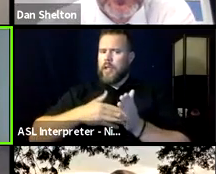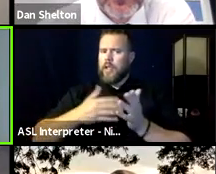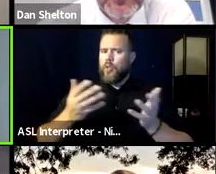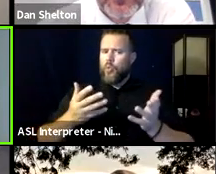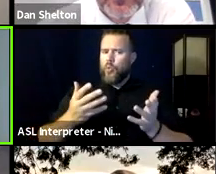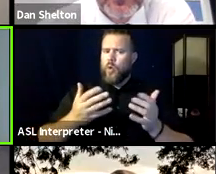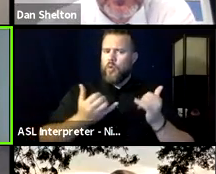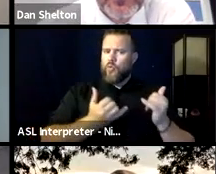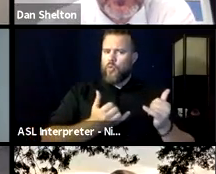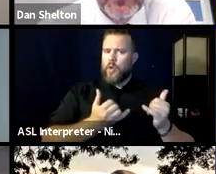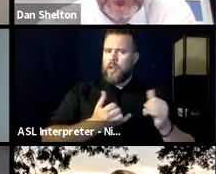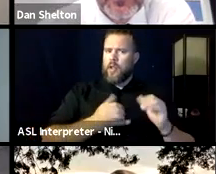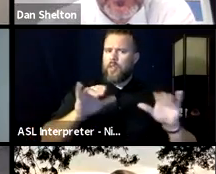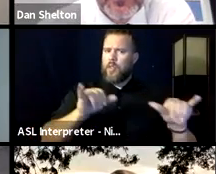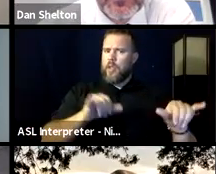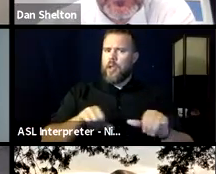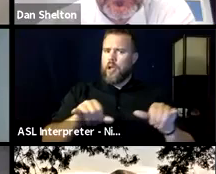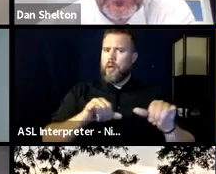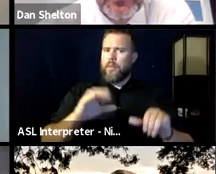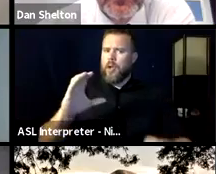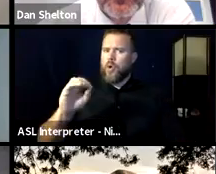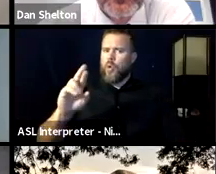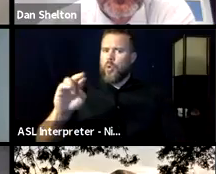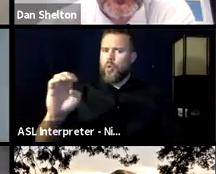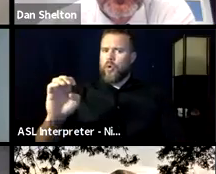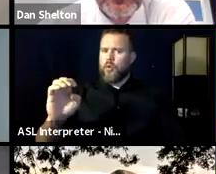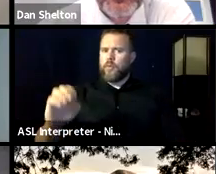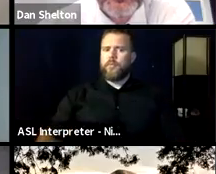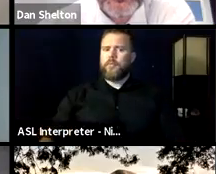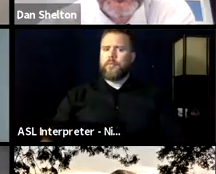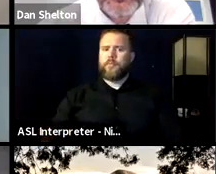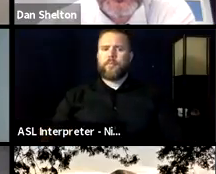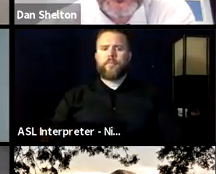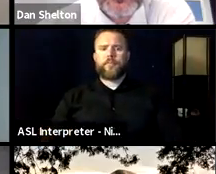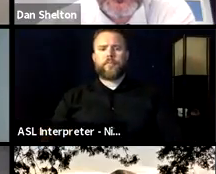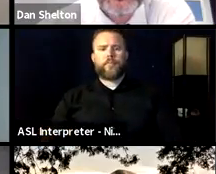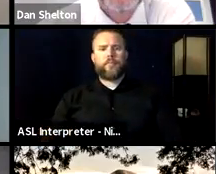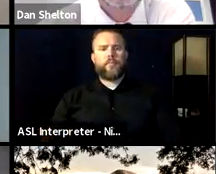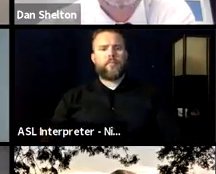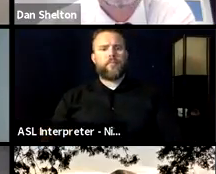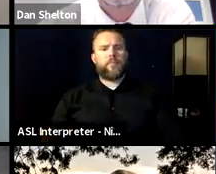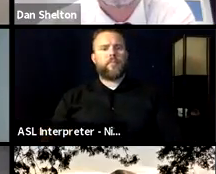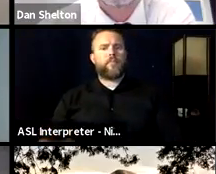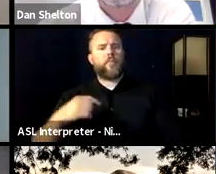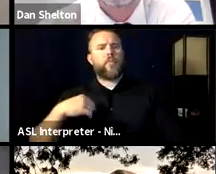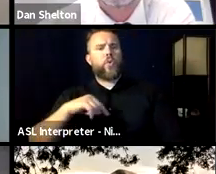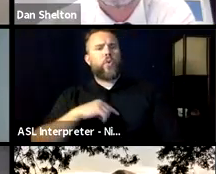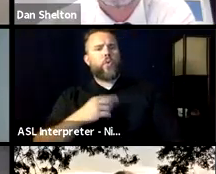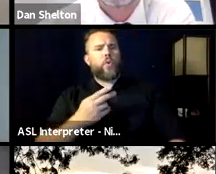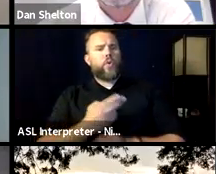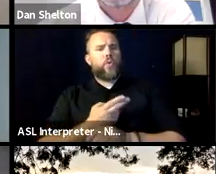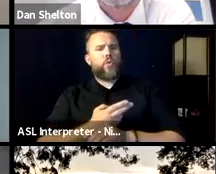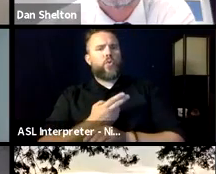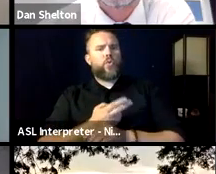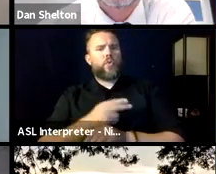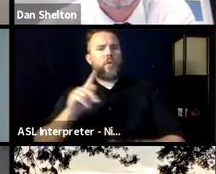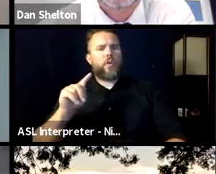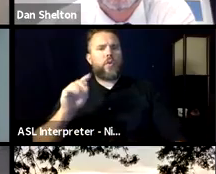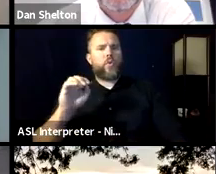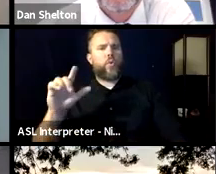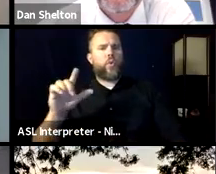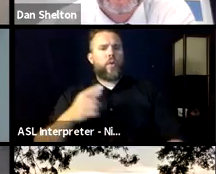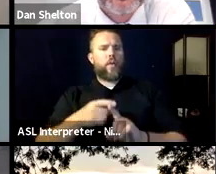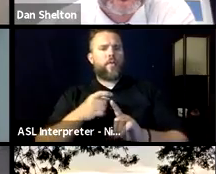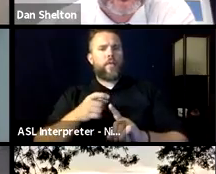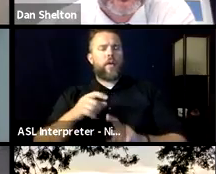Common Core. Mm-hmm. Yes, so we use the tool that we've got from the Delaware Department of Education, and it